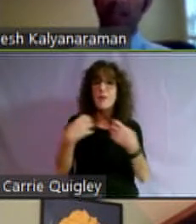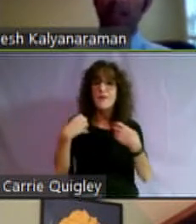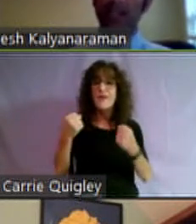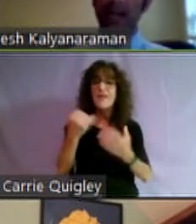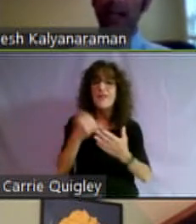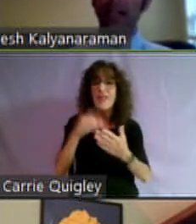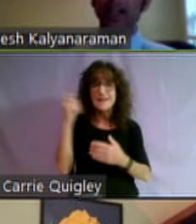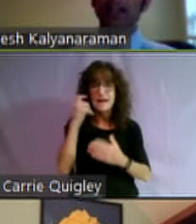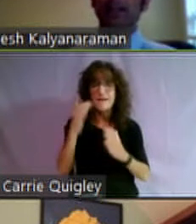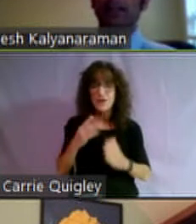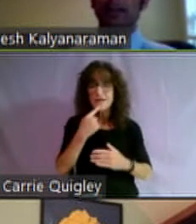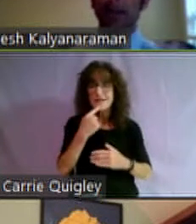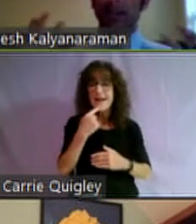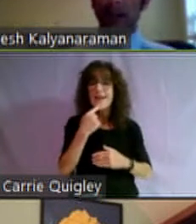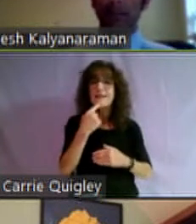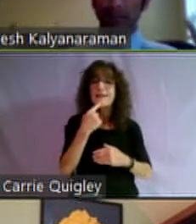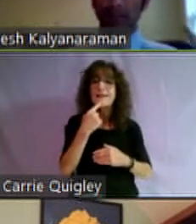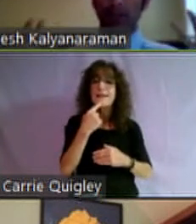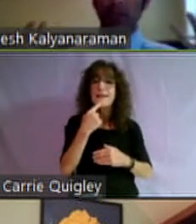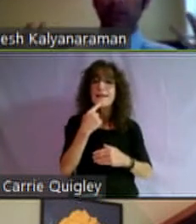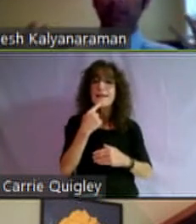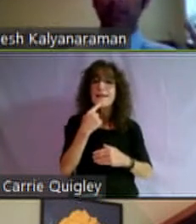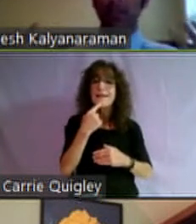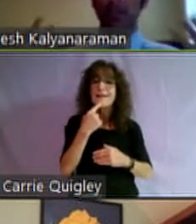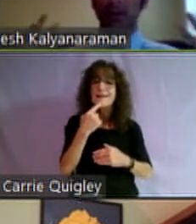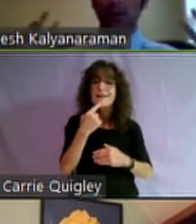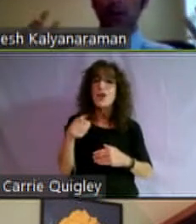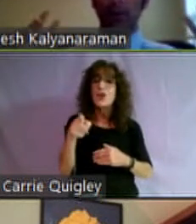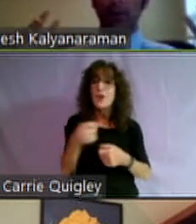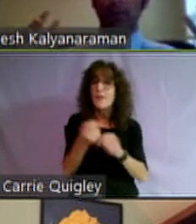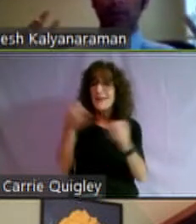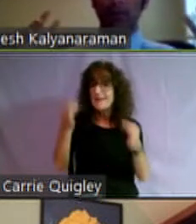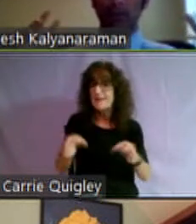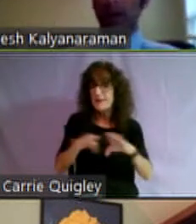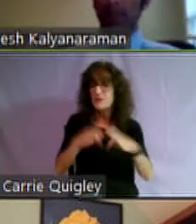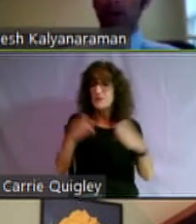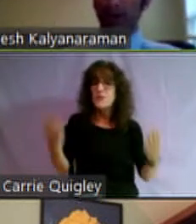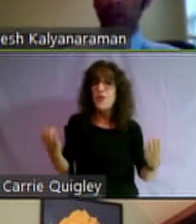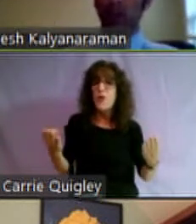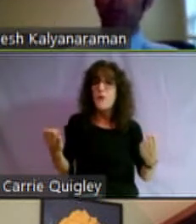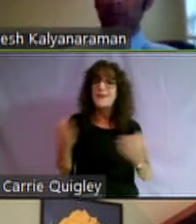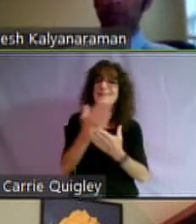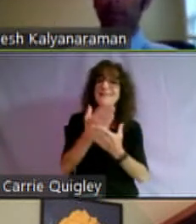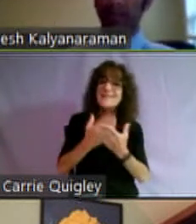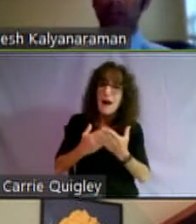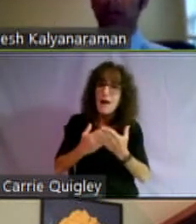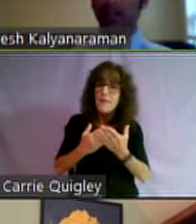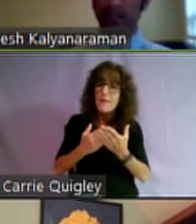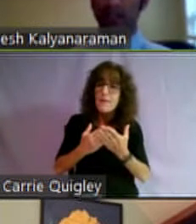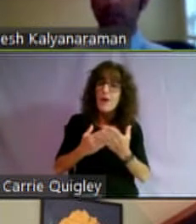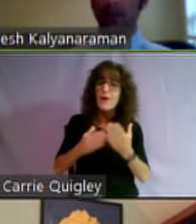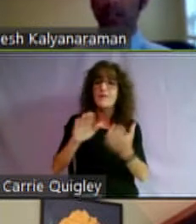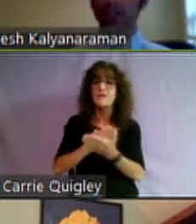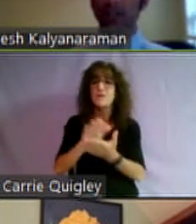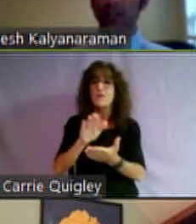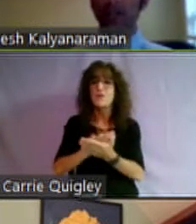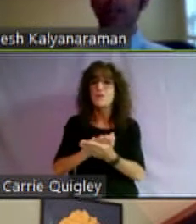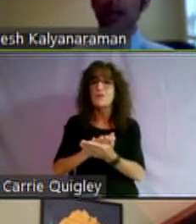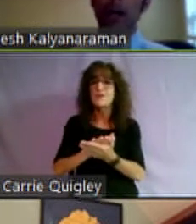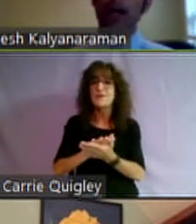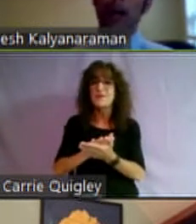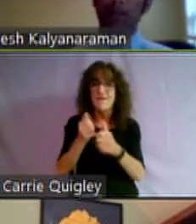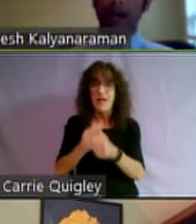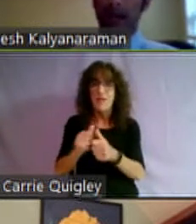governor was saying is that some you can make decisions to open some part of school up based on these